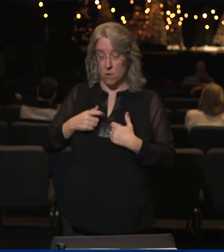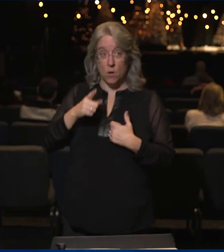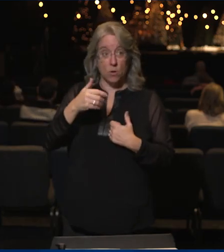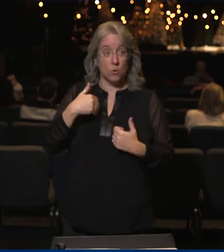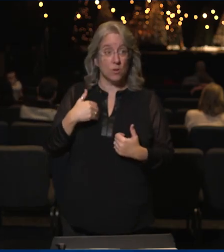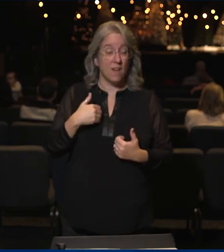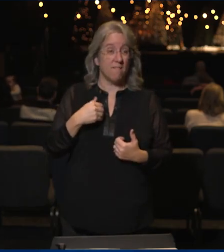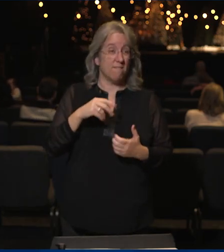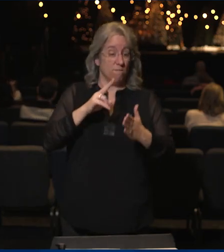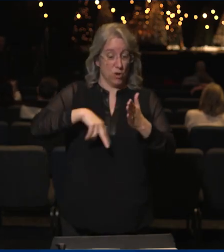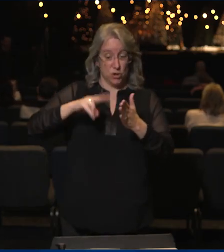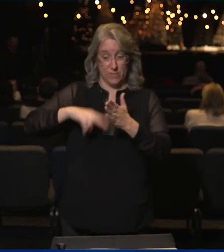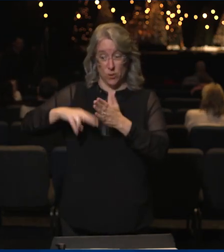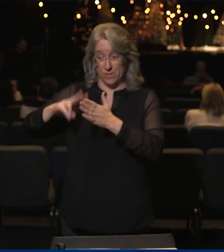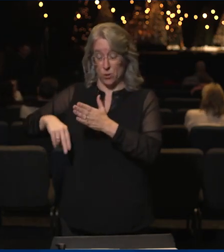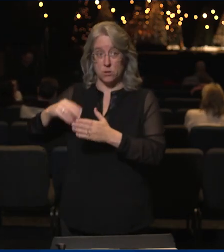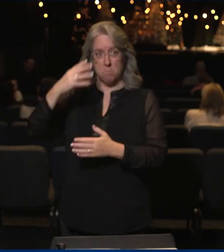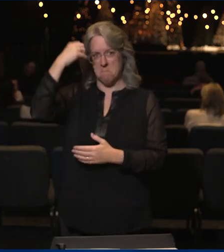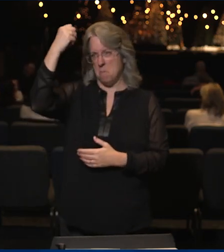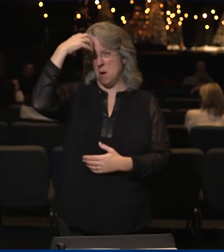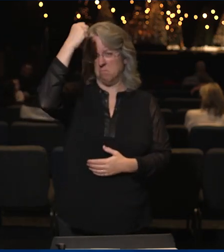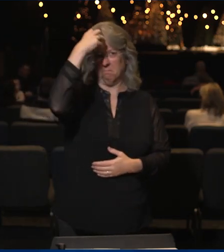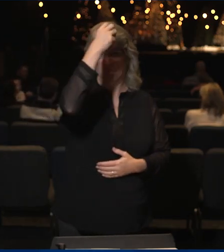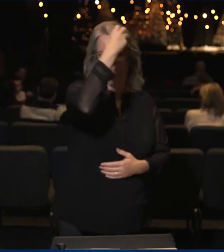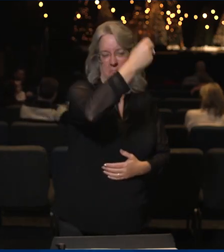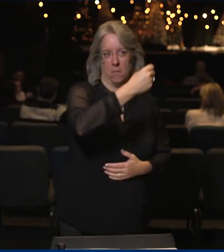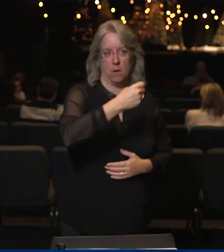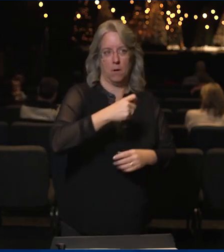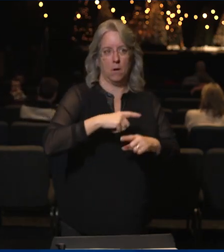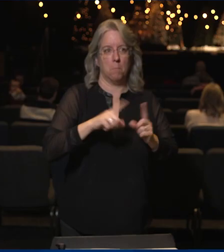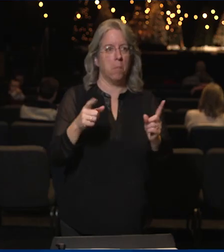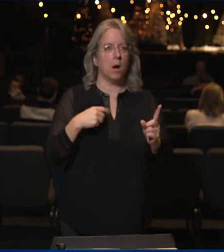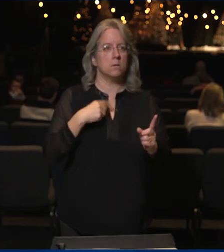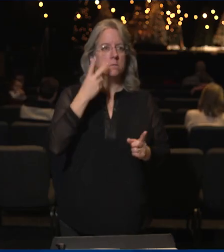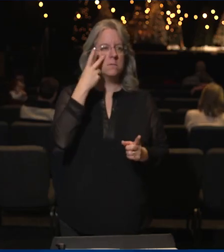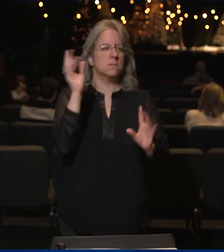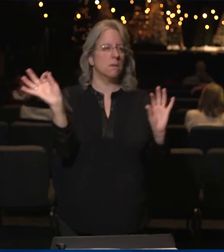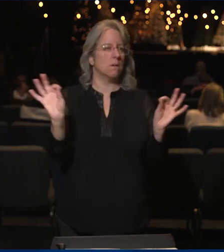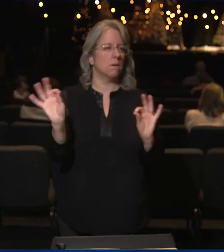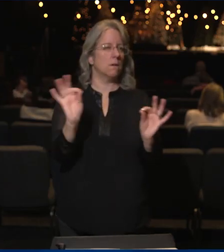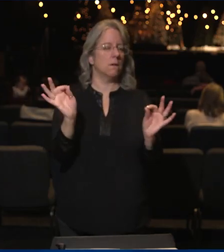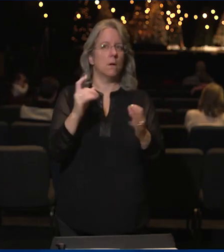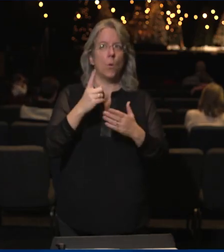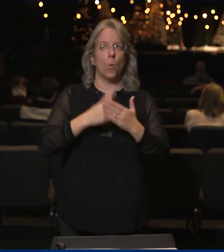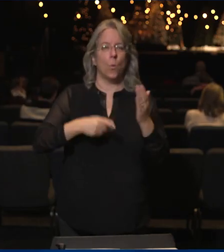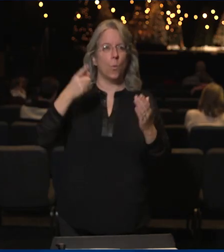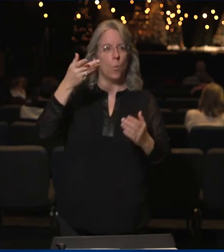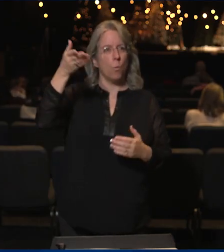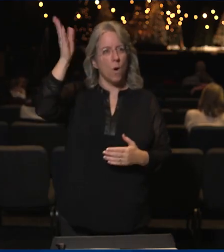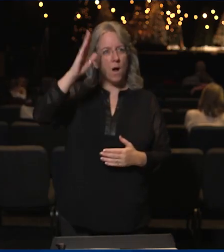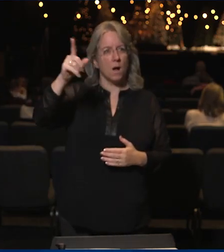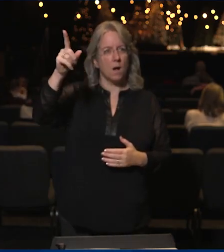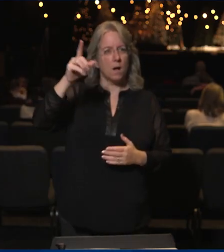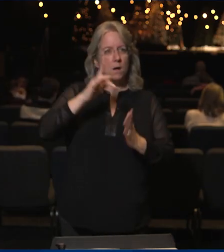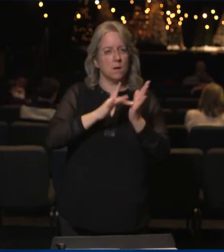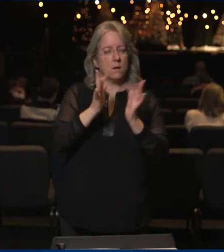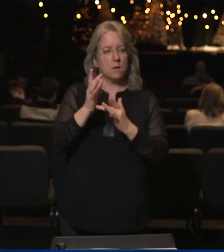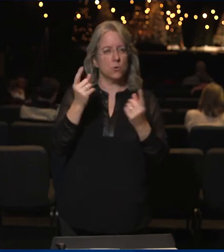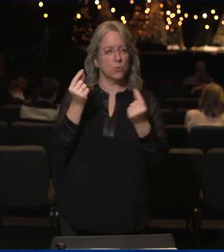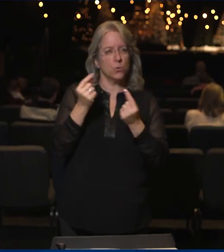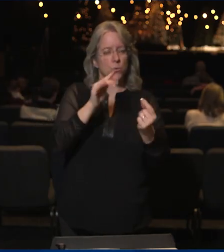verses memorized and yet not have eyes to see what he's doing in your